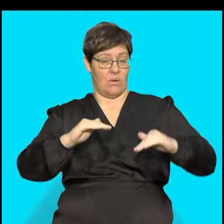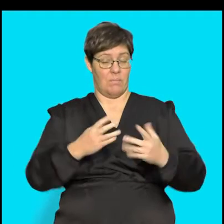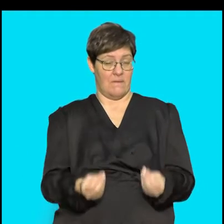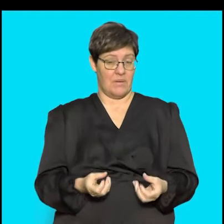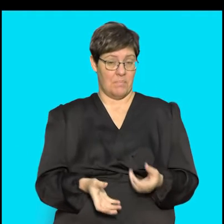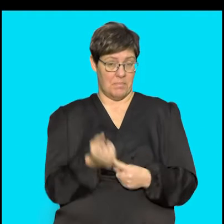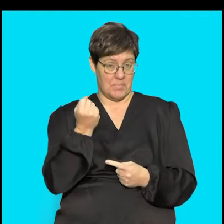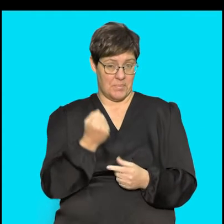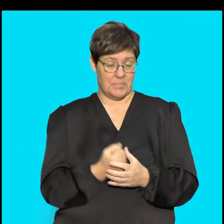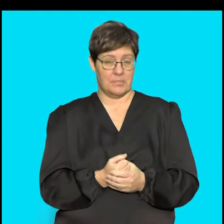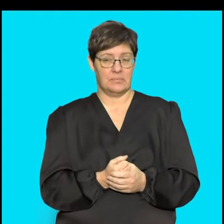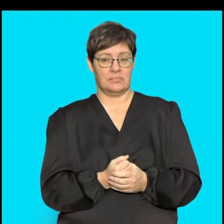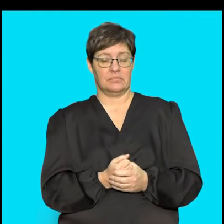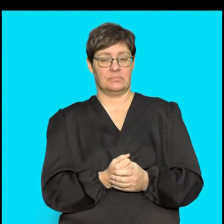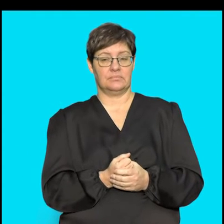equilibrium.